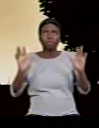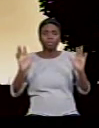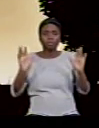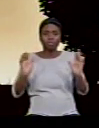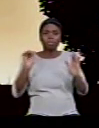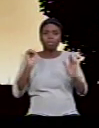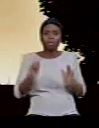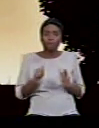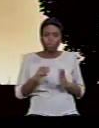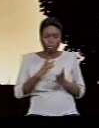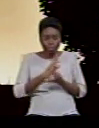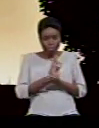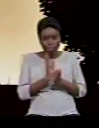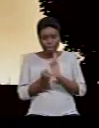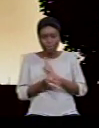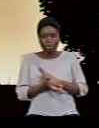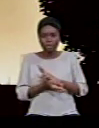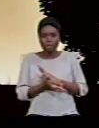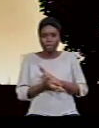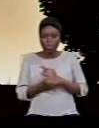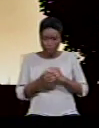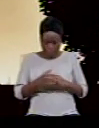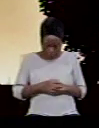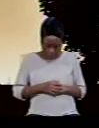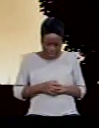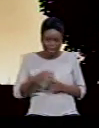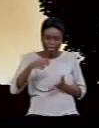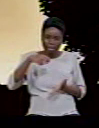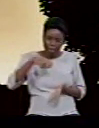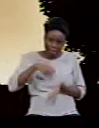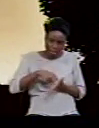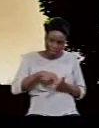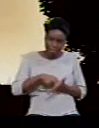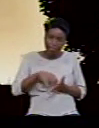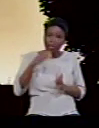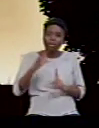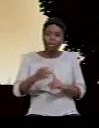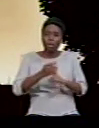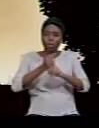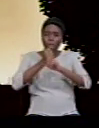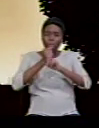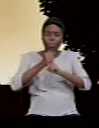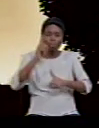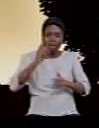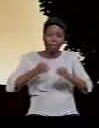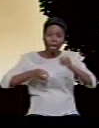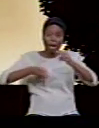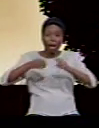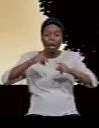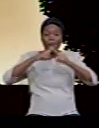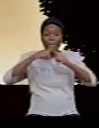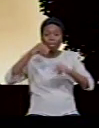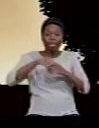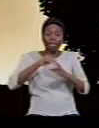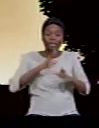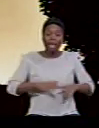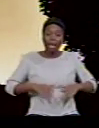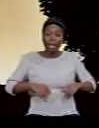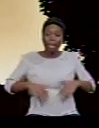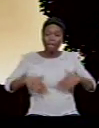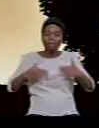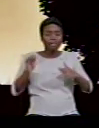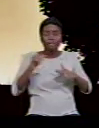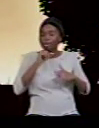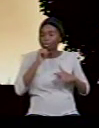they bend, they kneel, they hold him high. But in their lives, they do